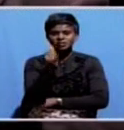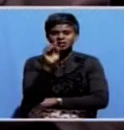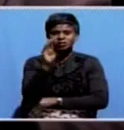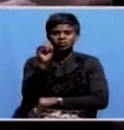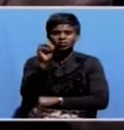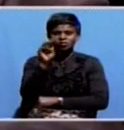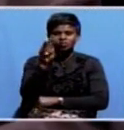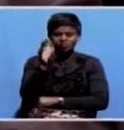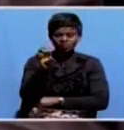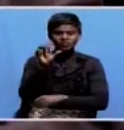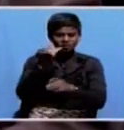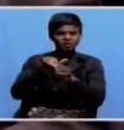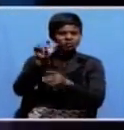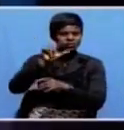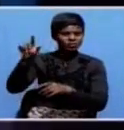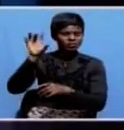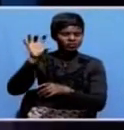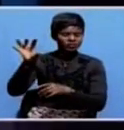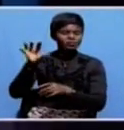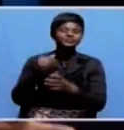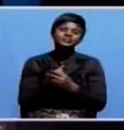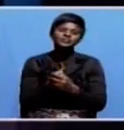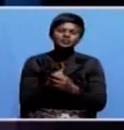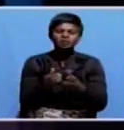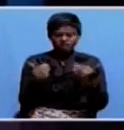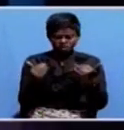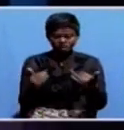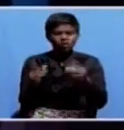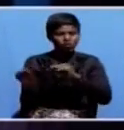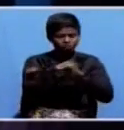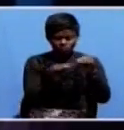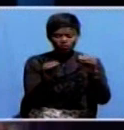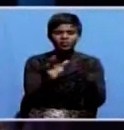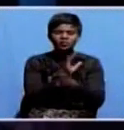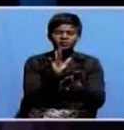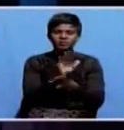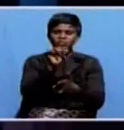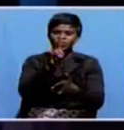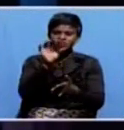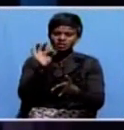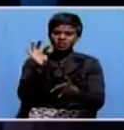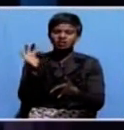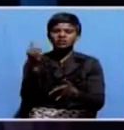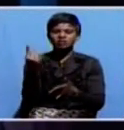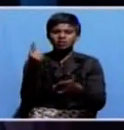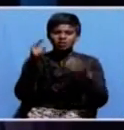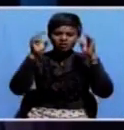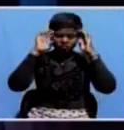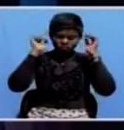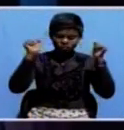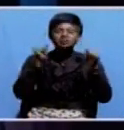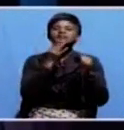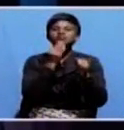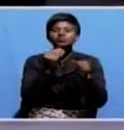only the Luapula which divides us. Fast forward, 1991, Dr. Chikamba becomes president. Yes. How easy was it for you